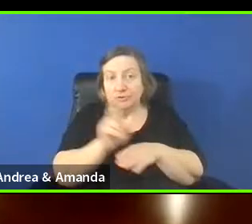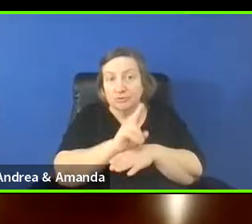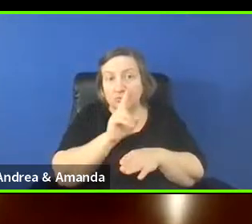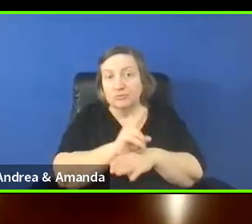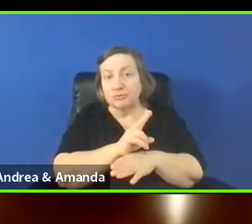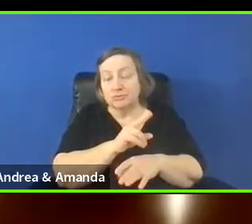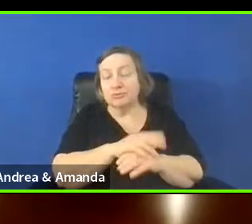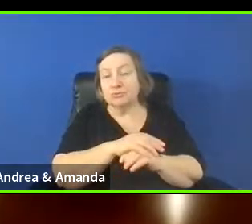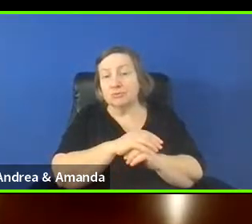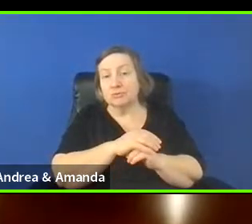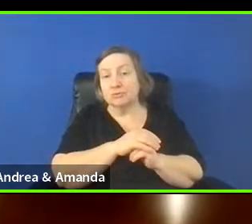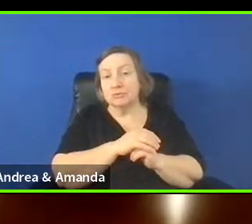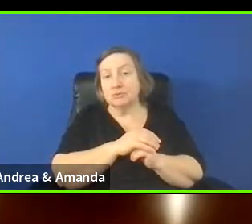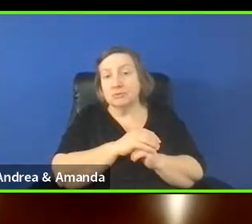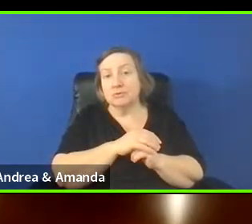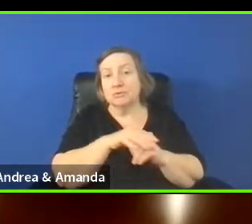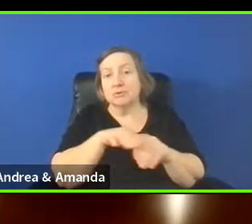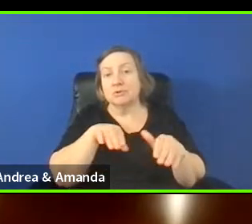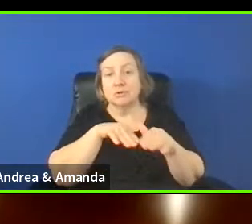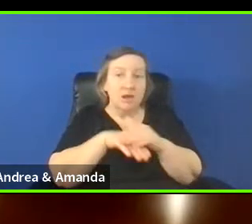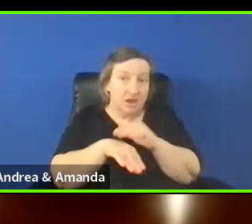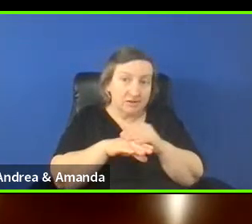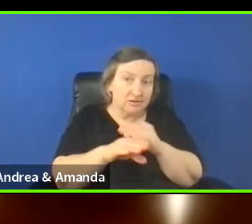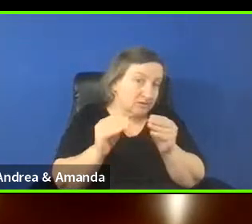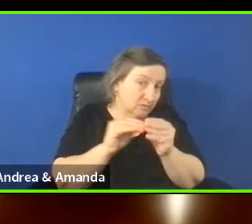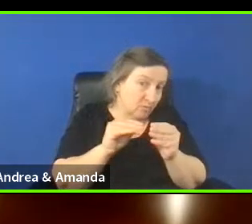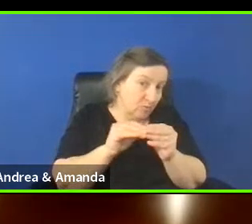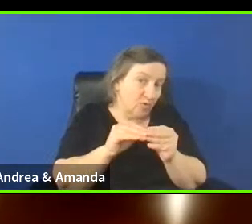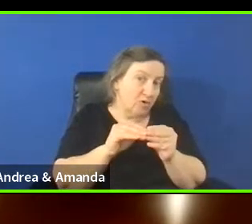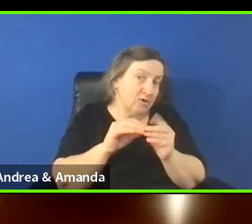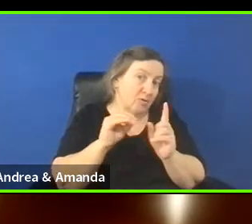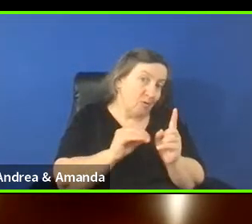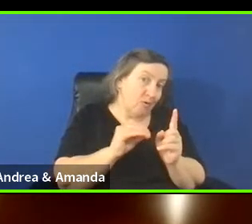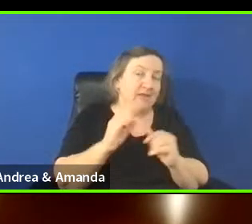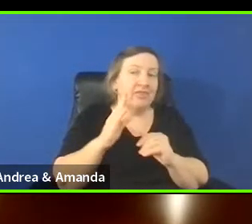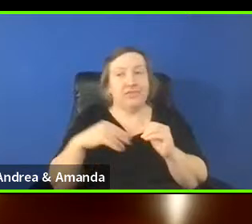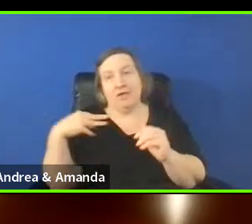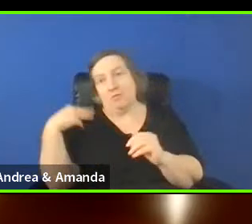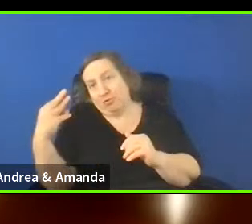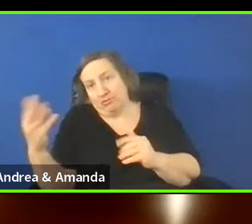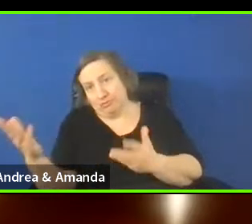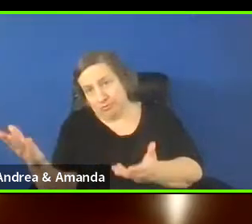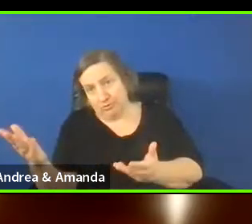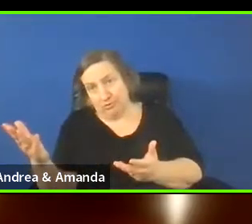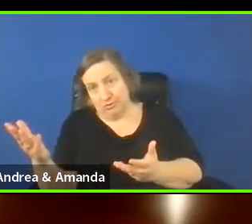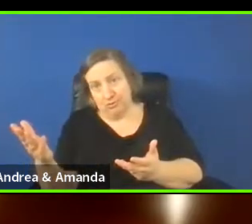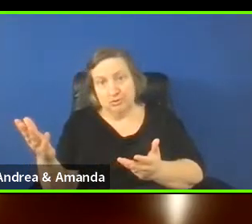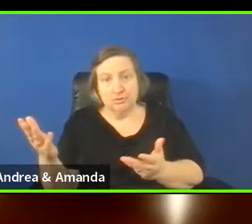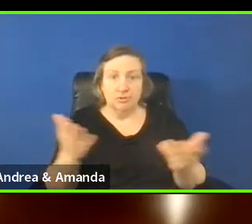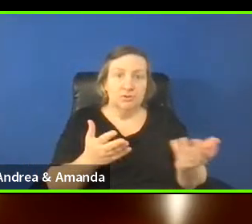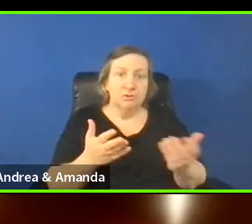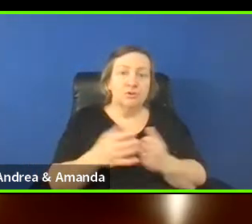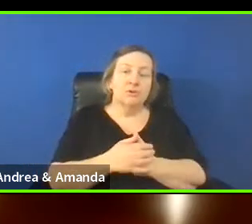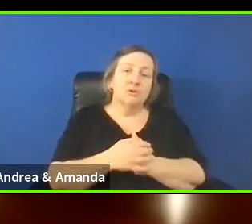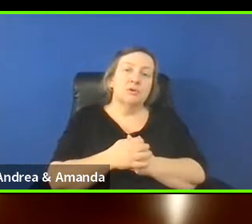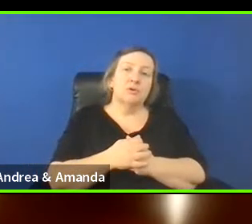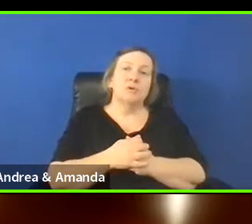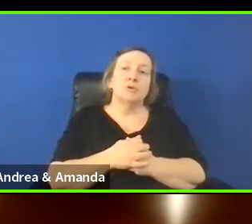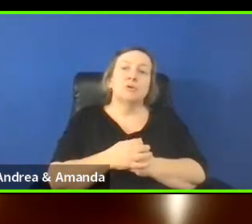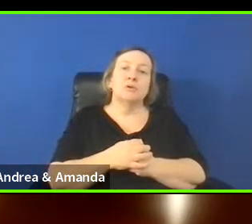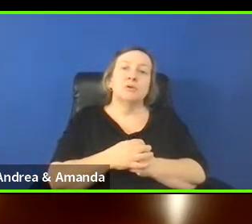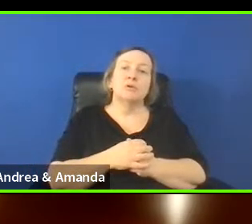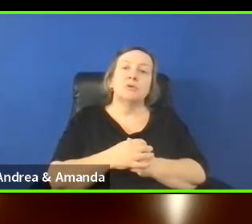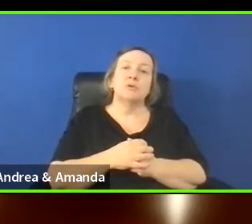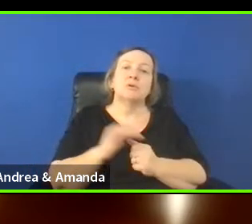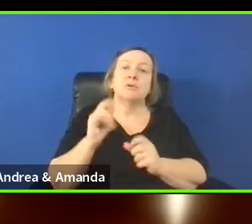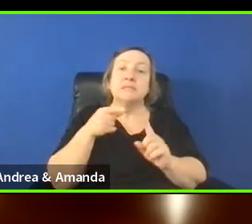and access in Oregon than we did in Washington. And then